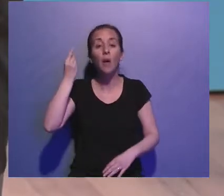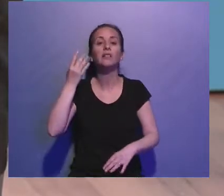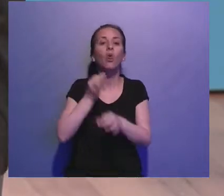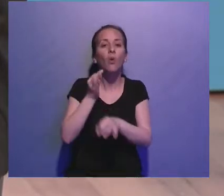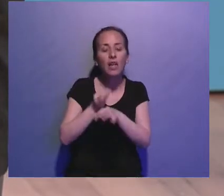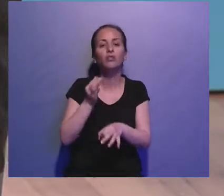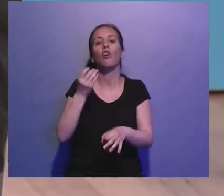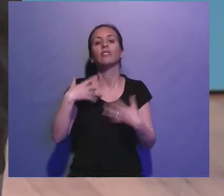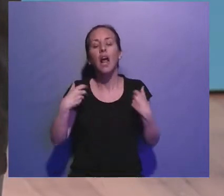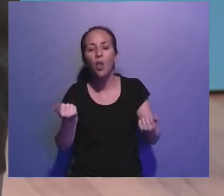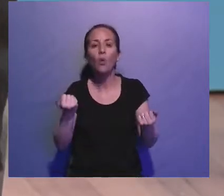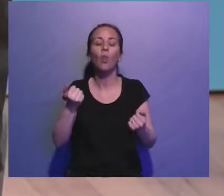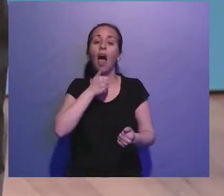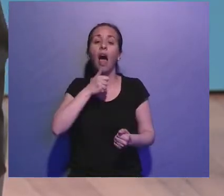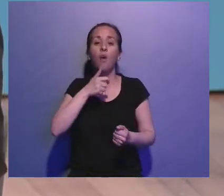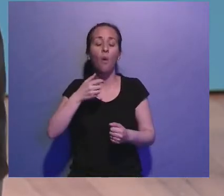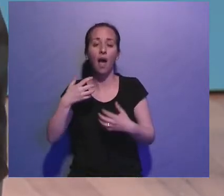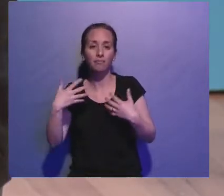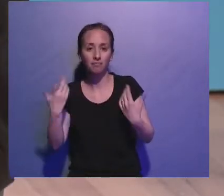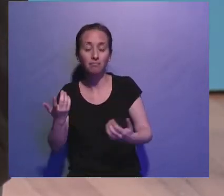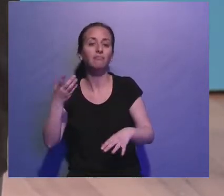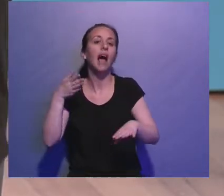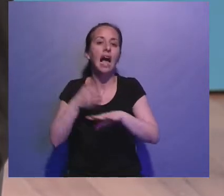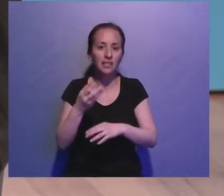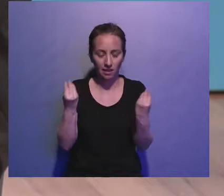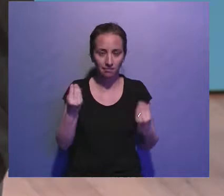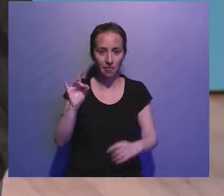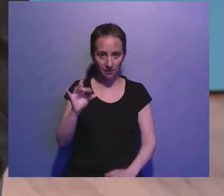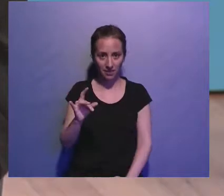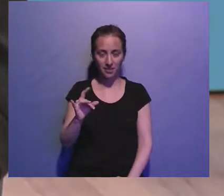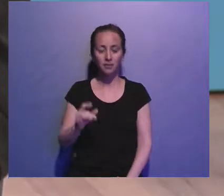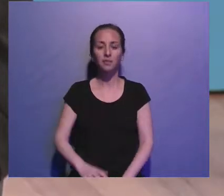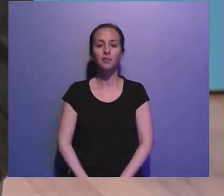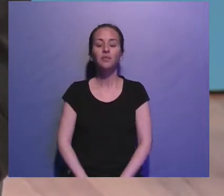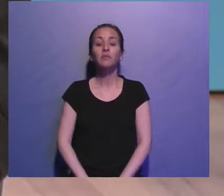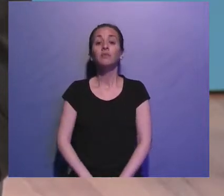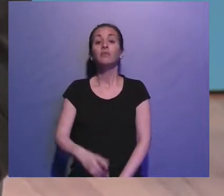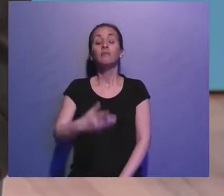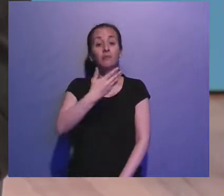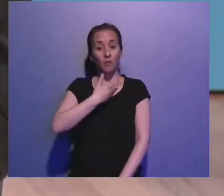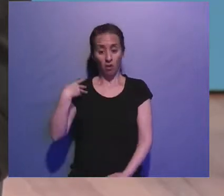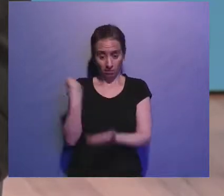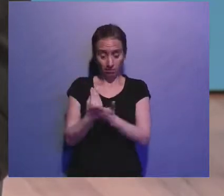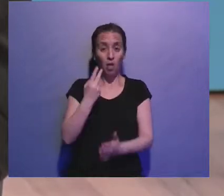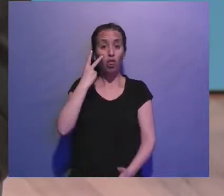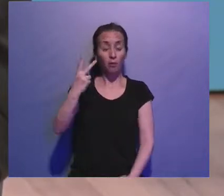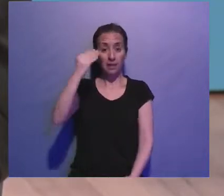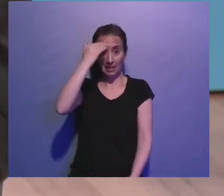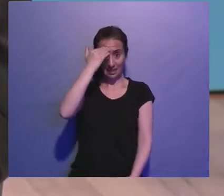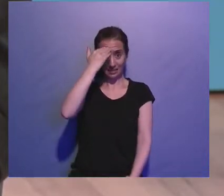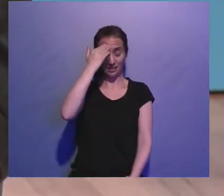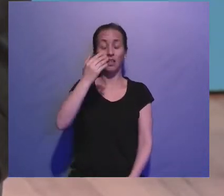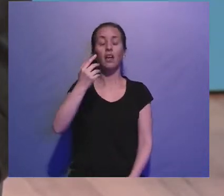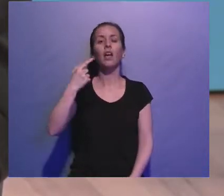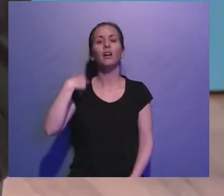its entire population. Sometimes the citizens cannot have easy access to education, healthcare, and even